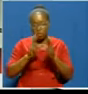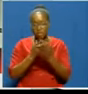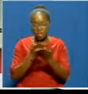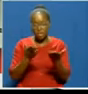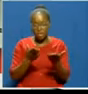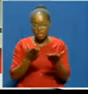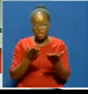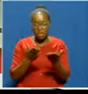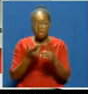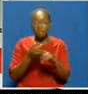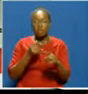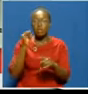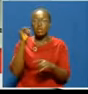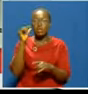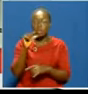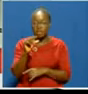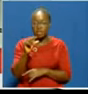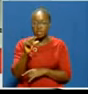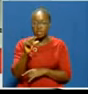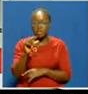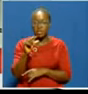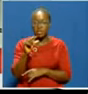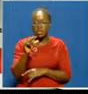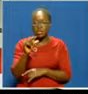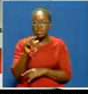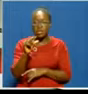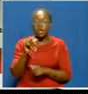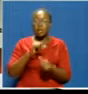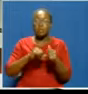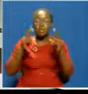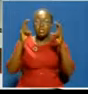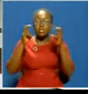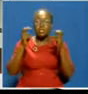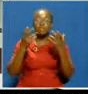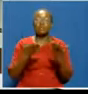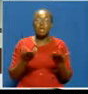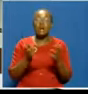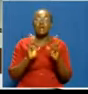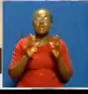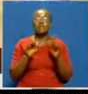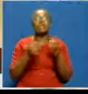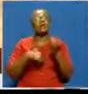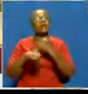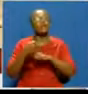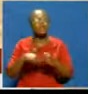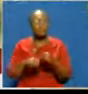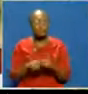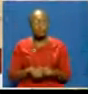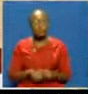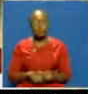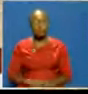Inspector General of Police over the incident is on his desk for action.